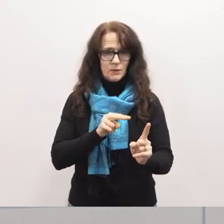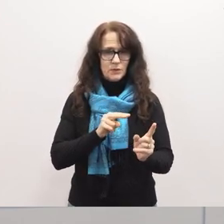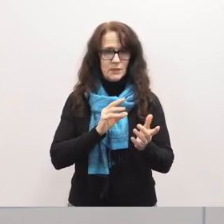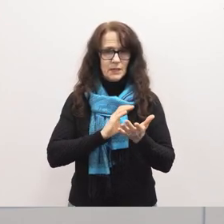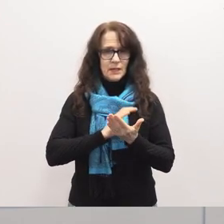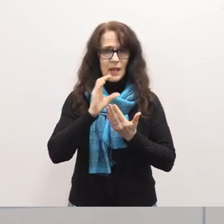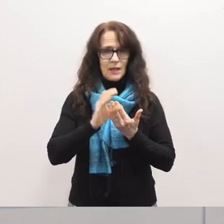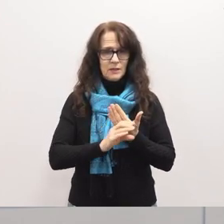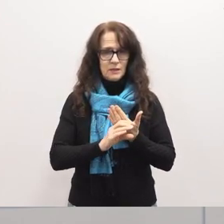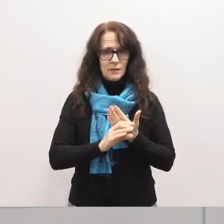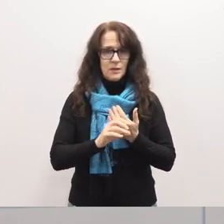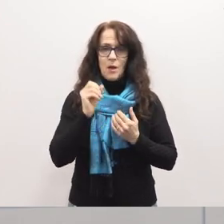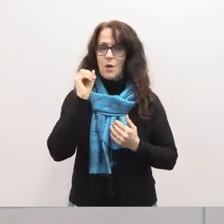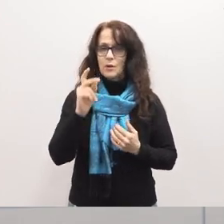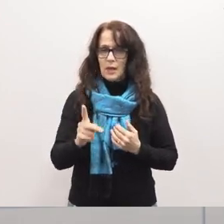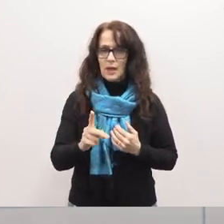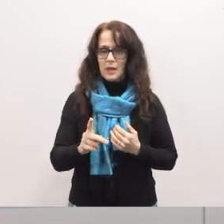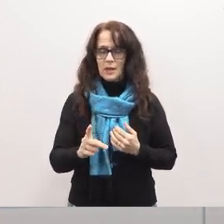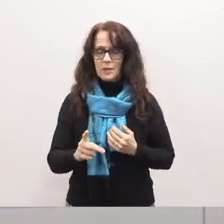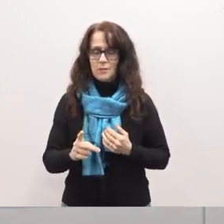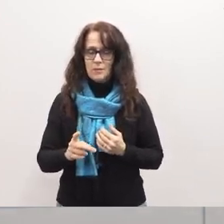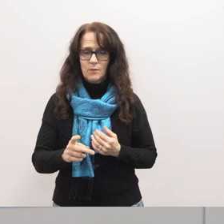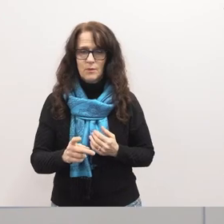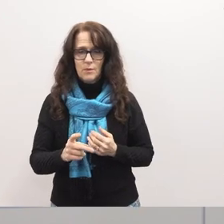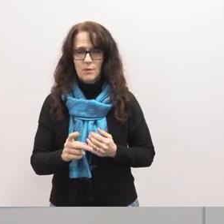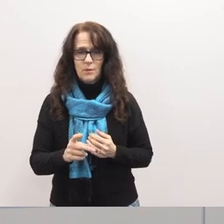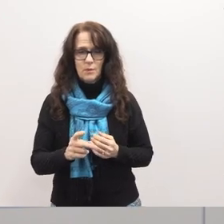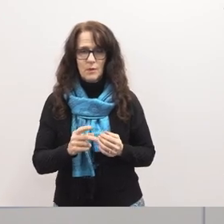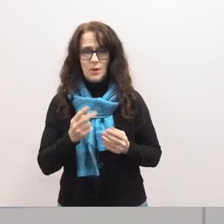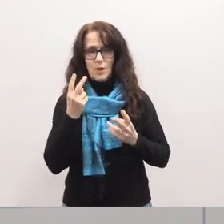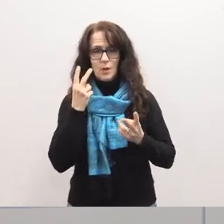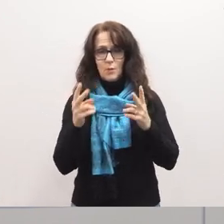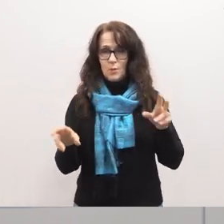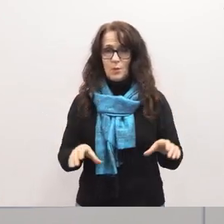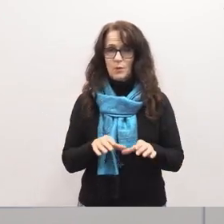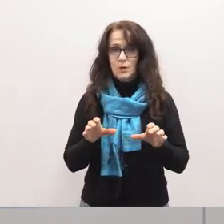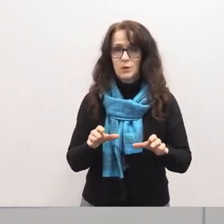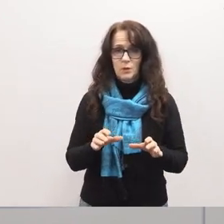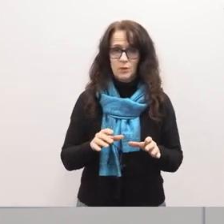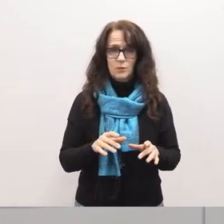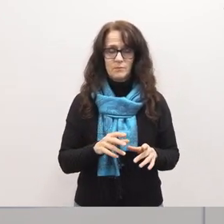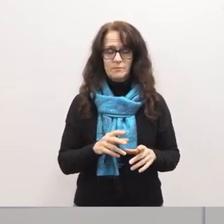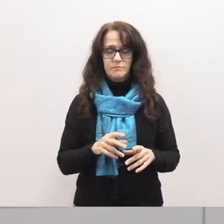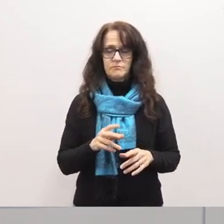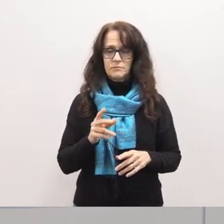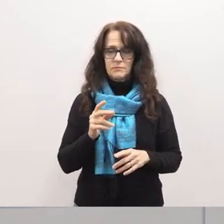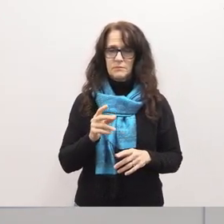is saying, okay, what we're going to do is look at who our students are.